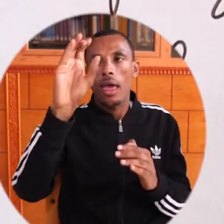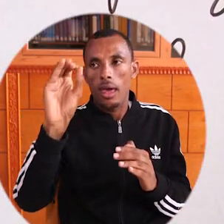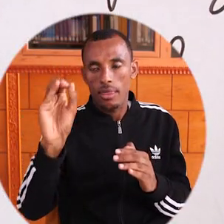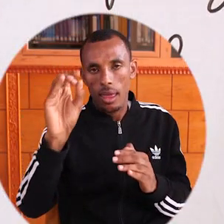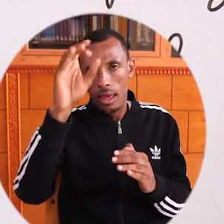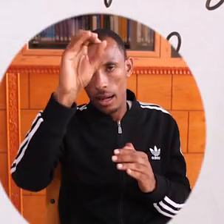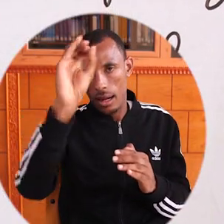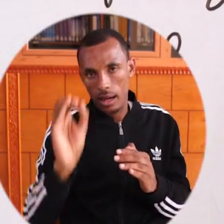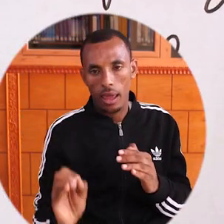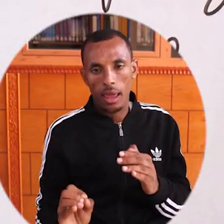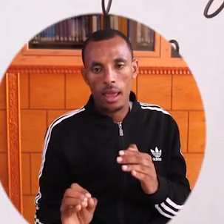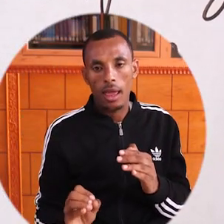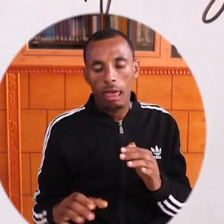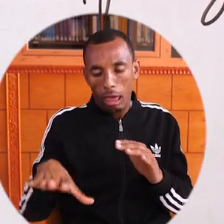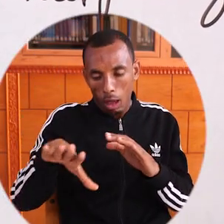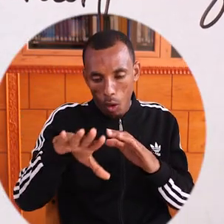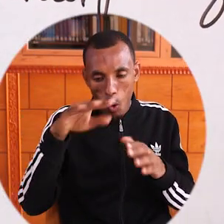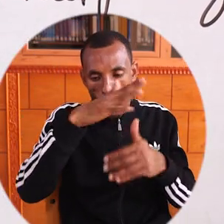All